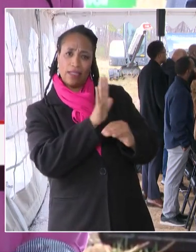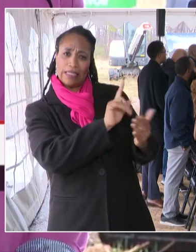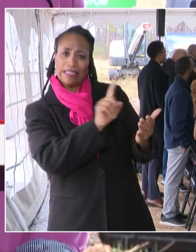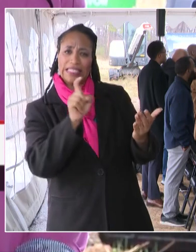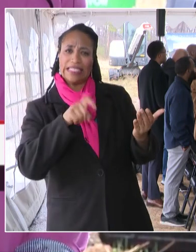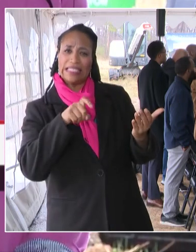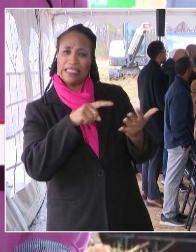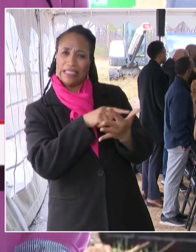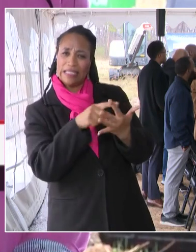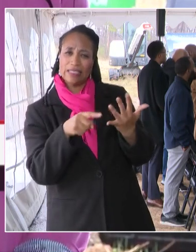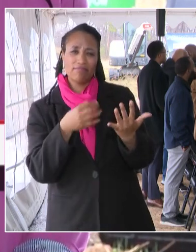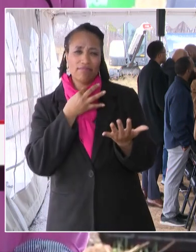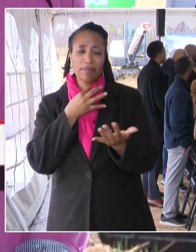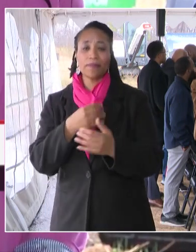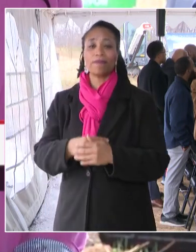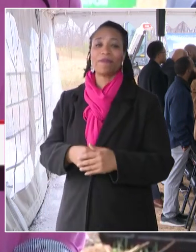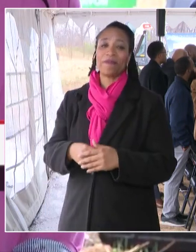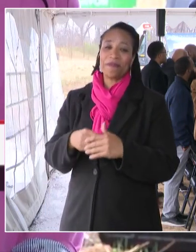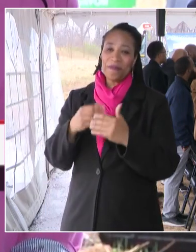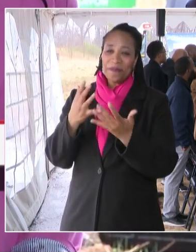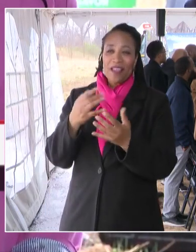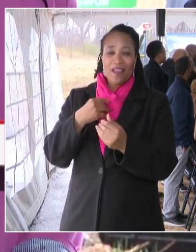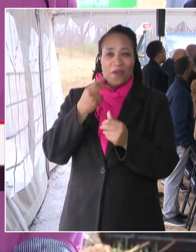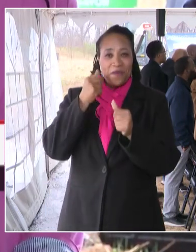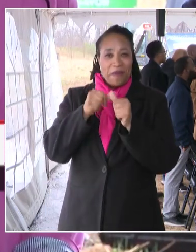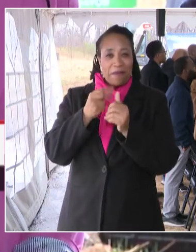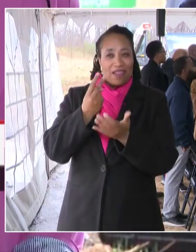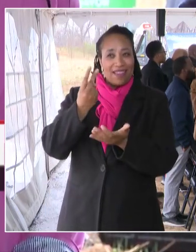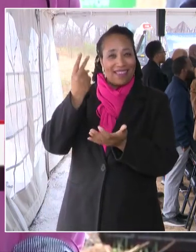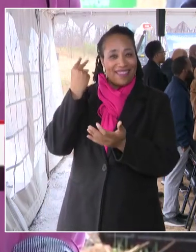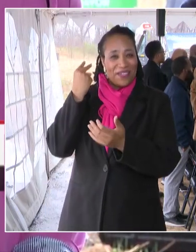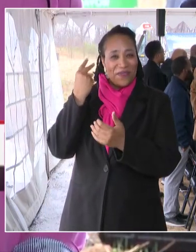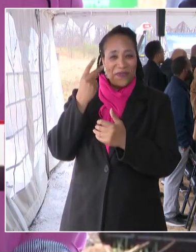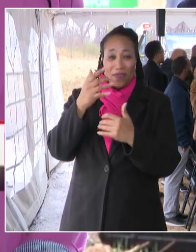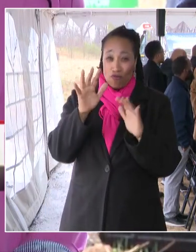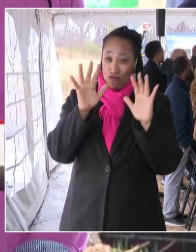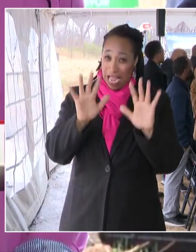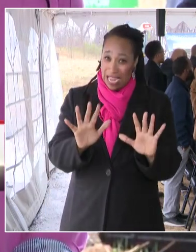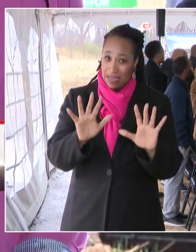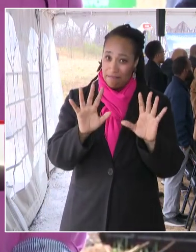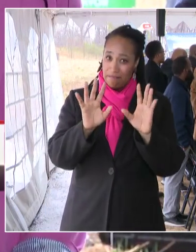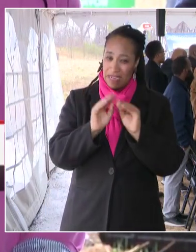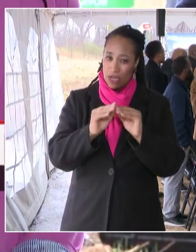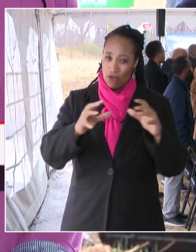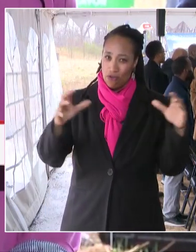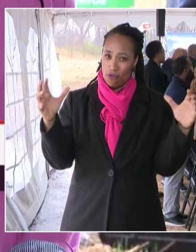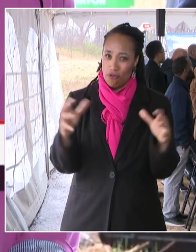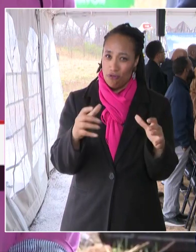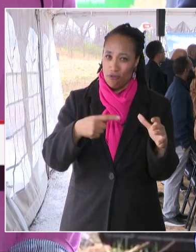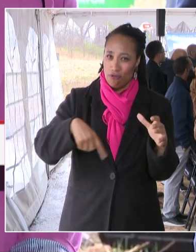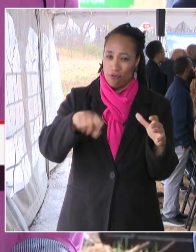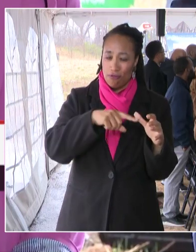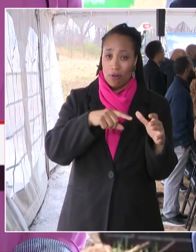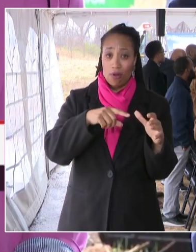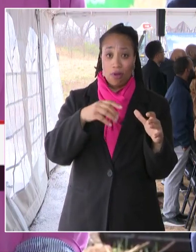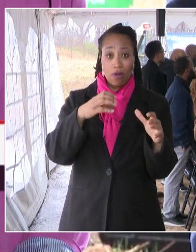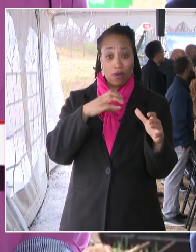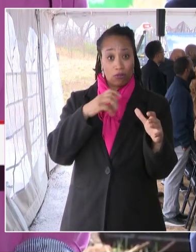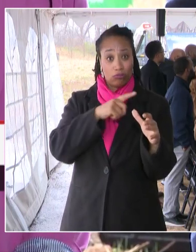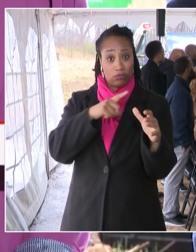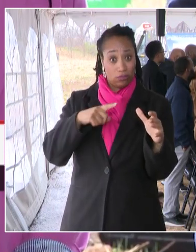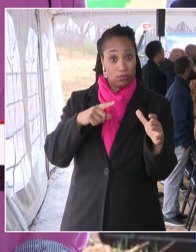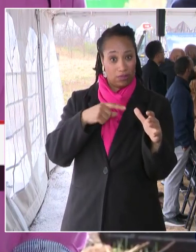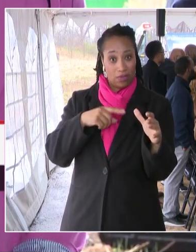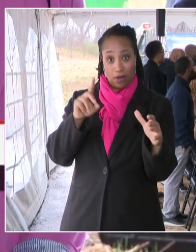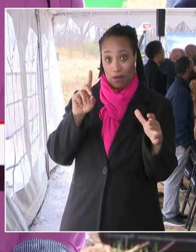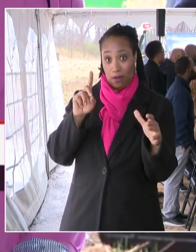great meeting. It sounds like Councilmember McDuffie attended some of the Fort Lincoln moms groups as well. And I think it's just